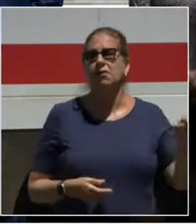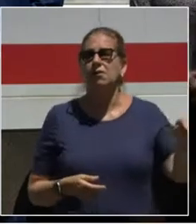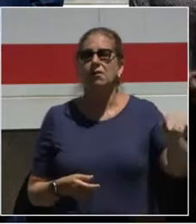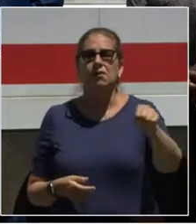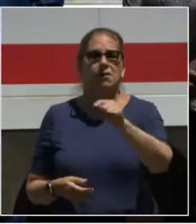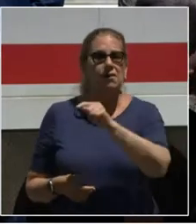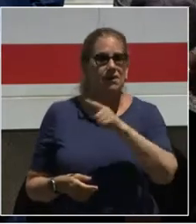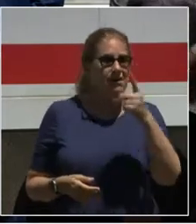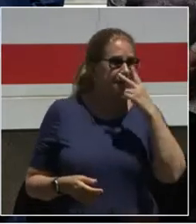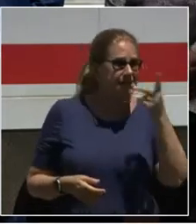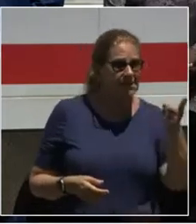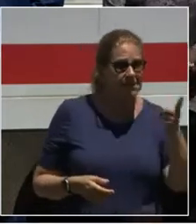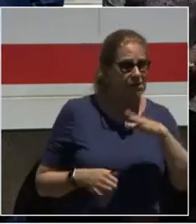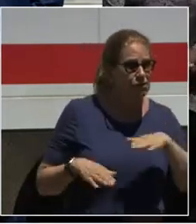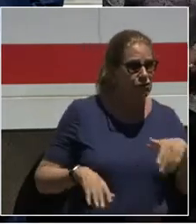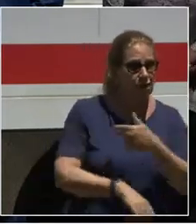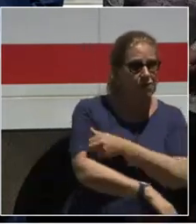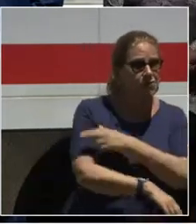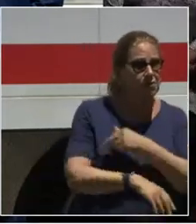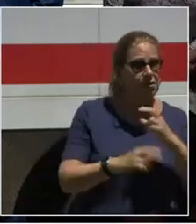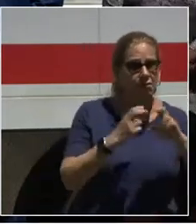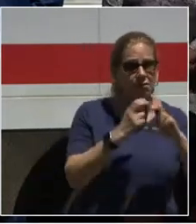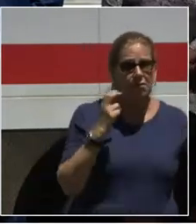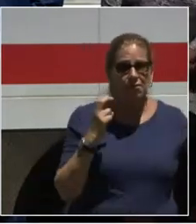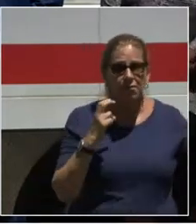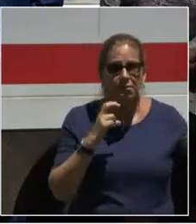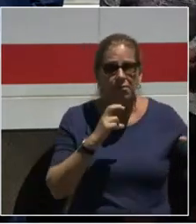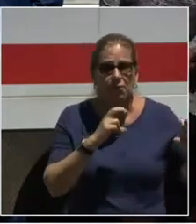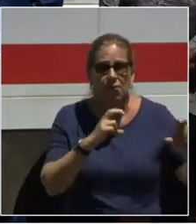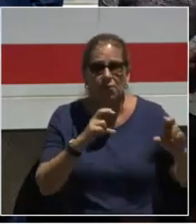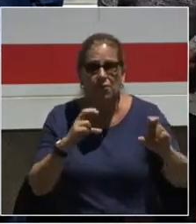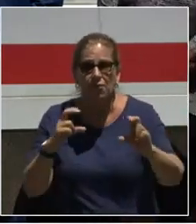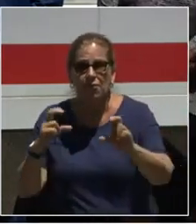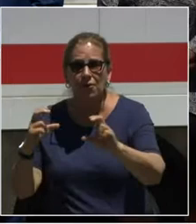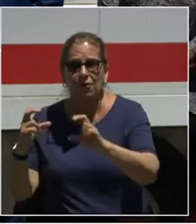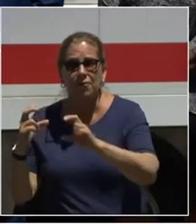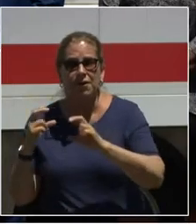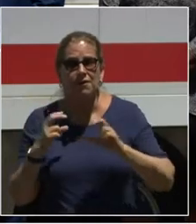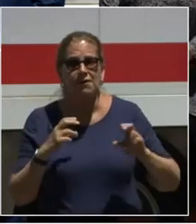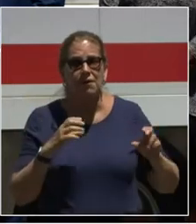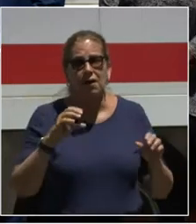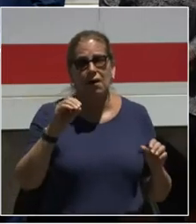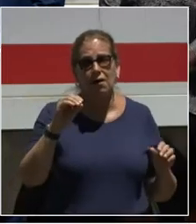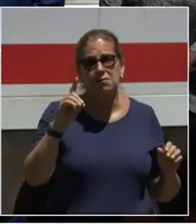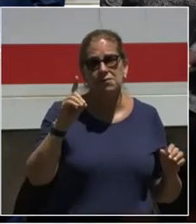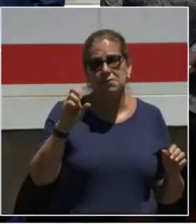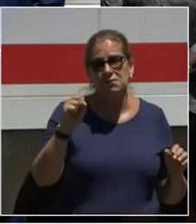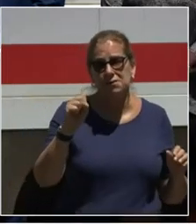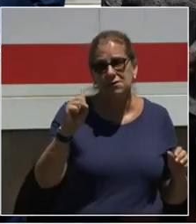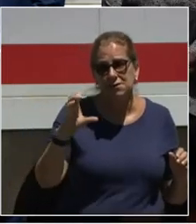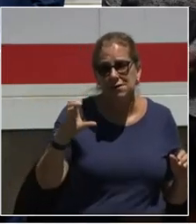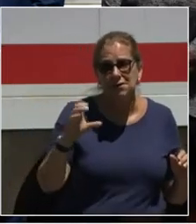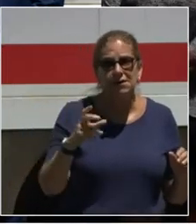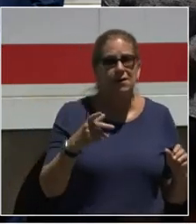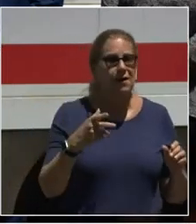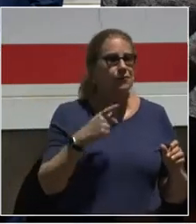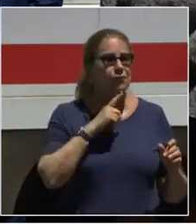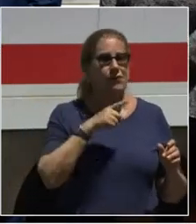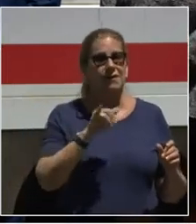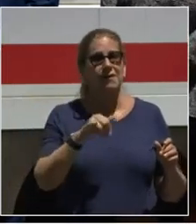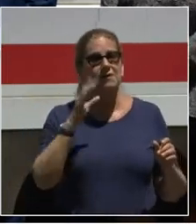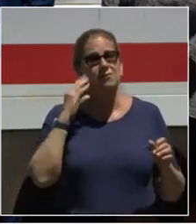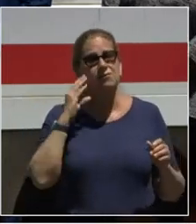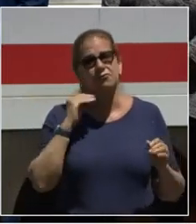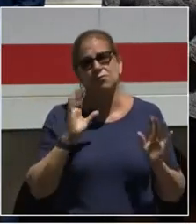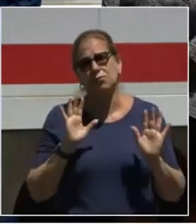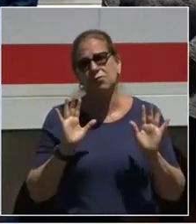with OSSI and DC Health really make it a fun experience for families. But this is so important because as we are moving